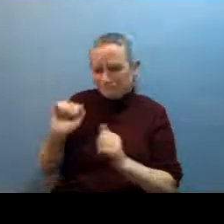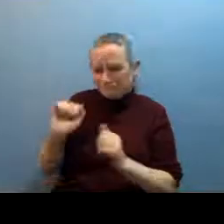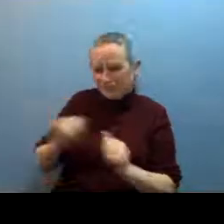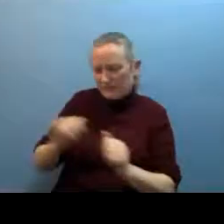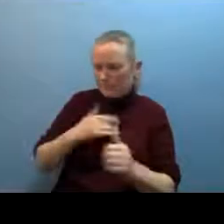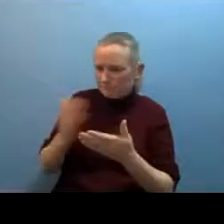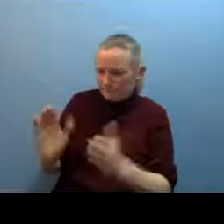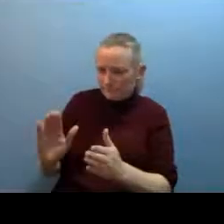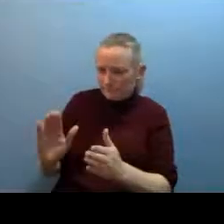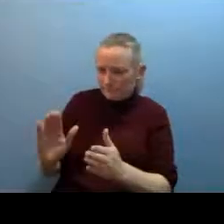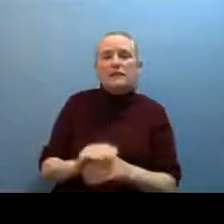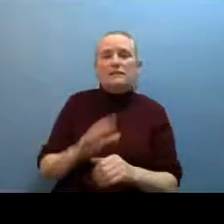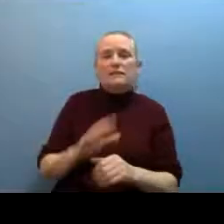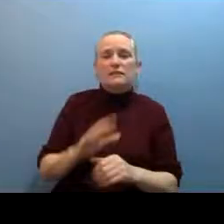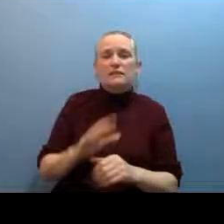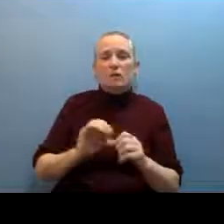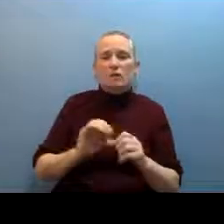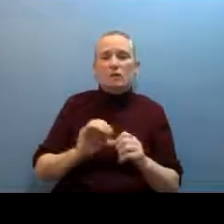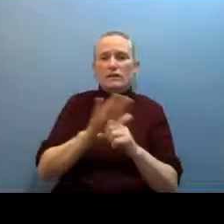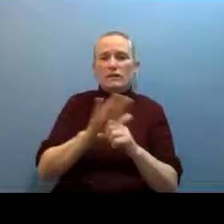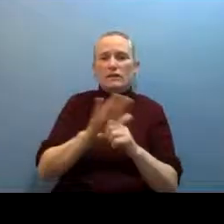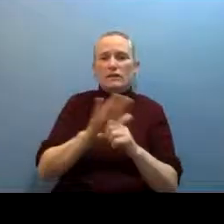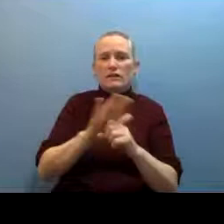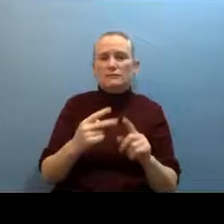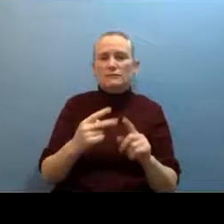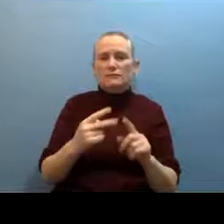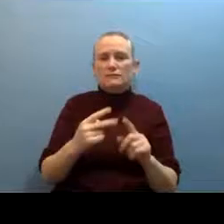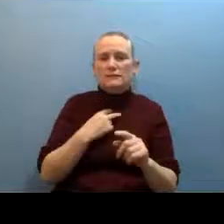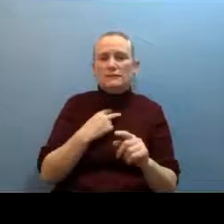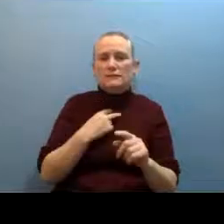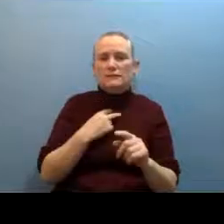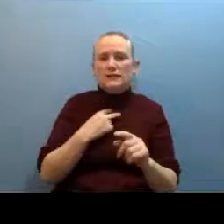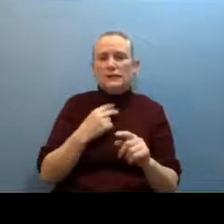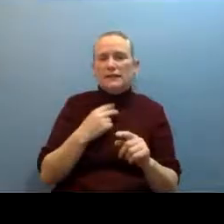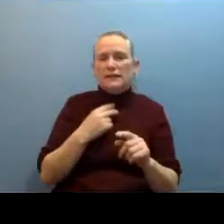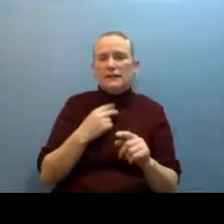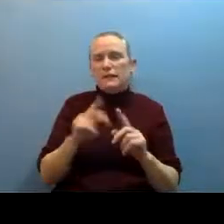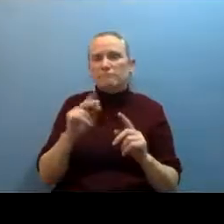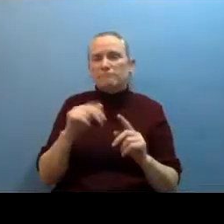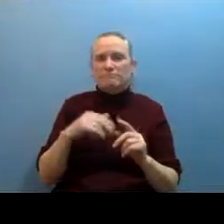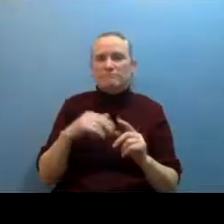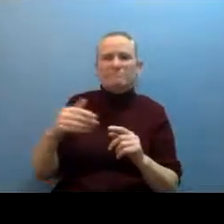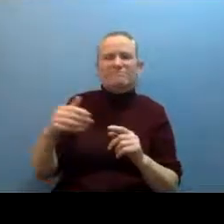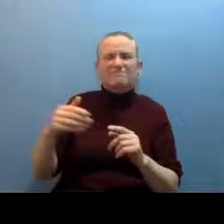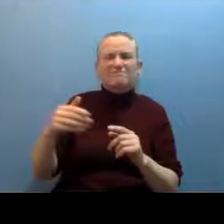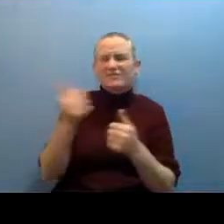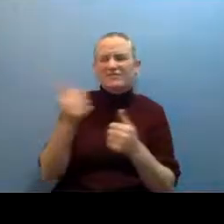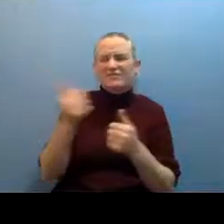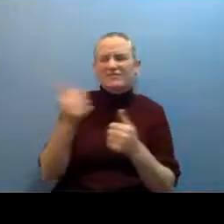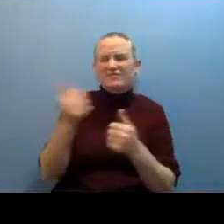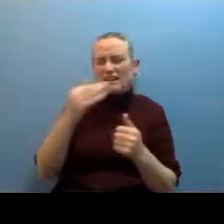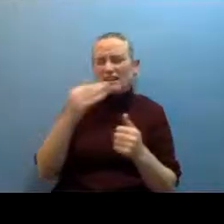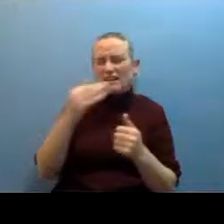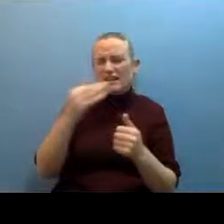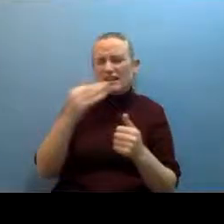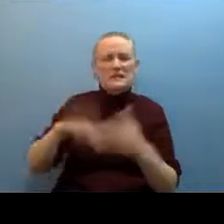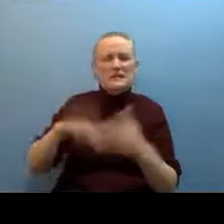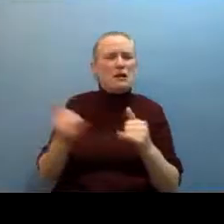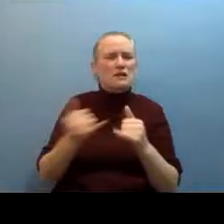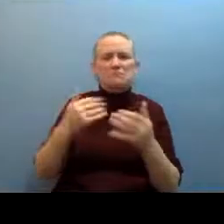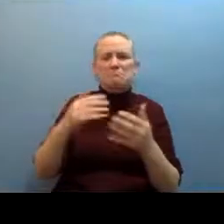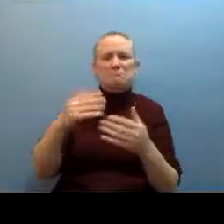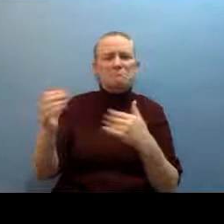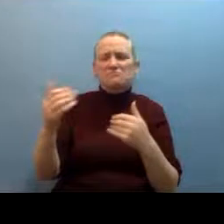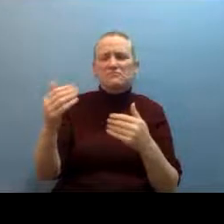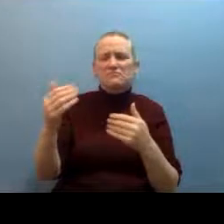with COVID and disappointments, we can kind of minimize that, you know, oh, it's fine, don't worry about that, missing out on that, it was only a party, or it wasn't that big a